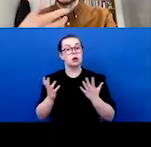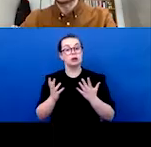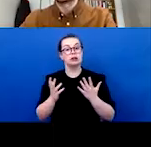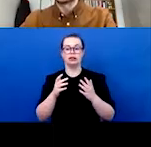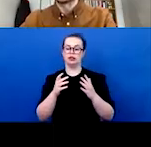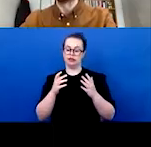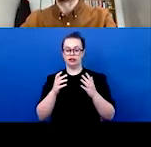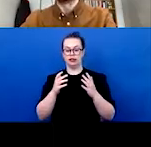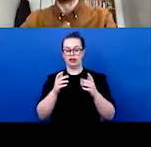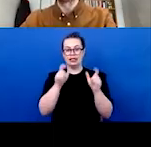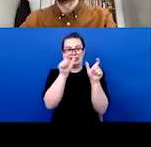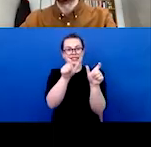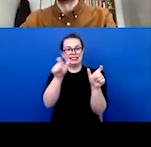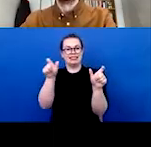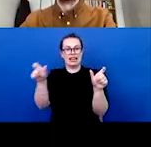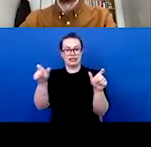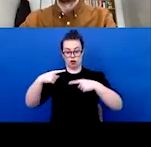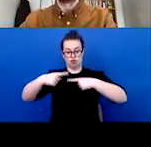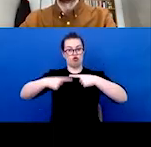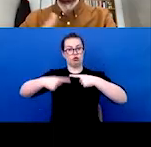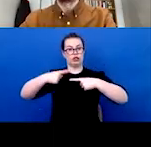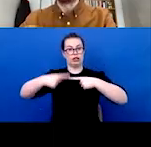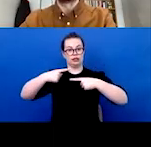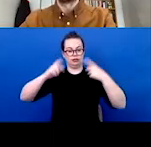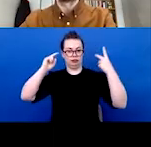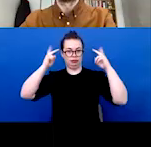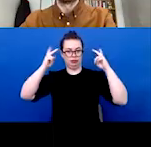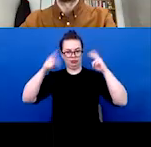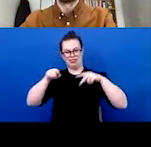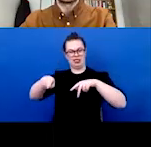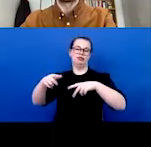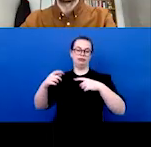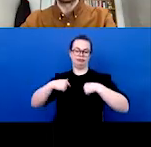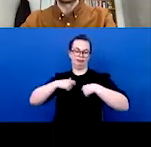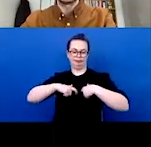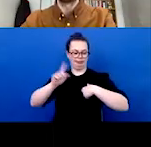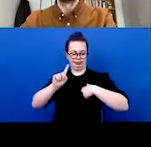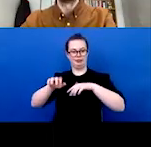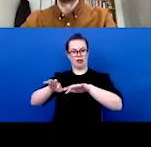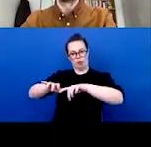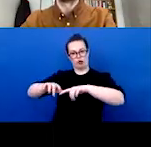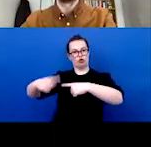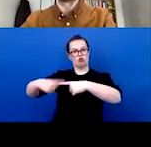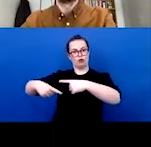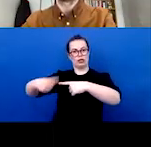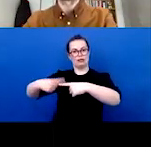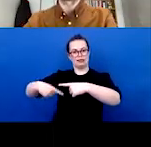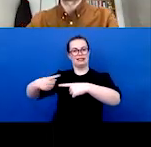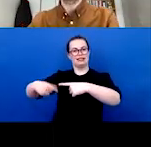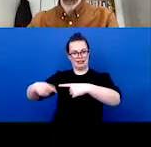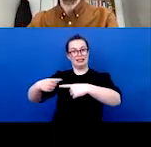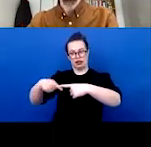processing, or what at the time was believed to be an ERP signature of syntactic processing, namely the P600